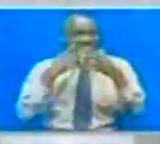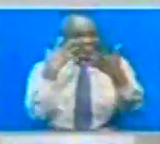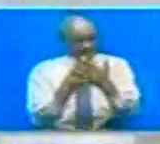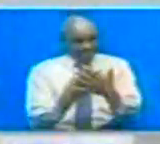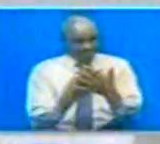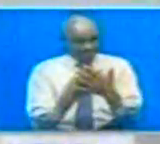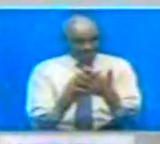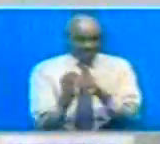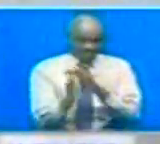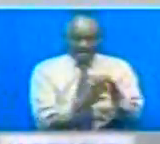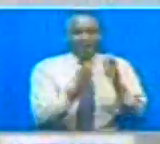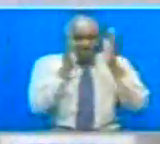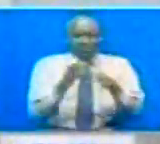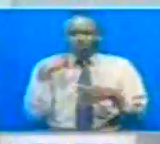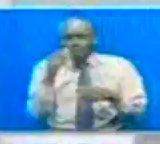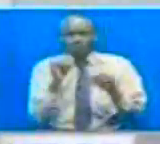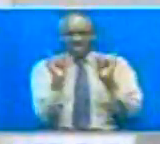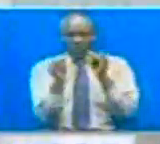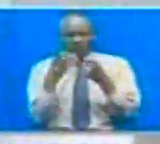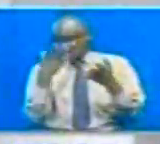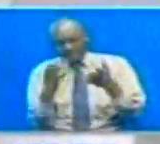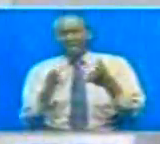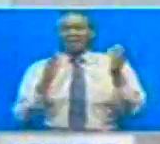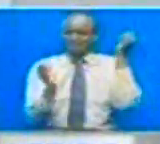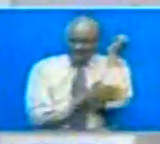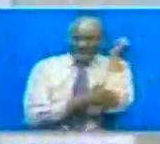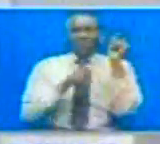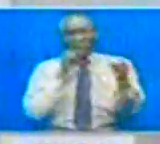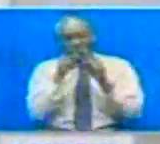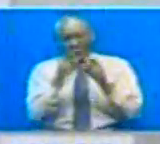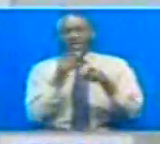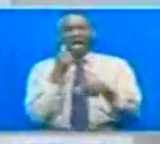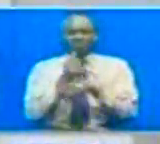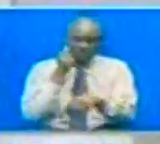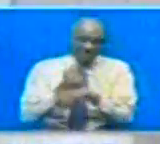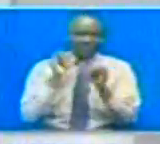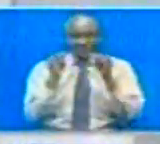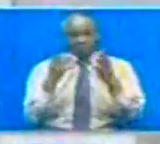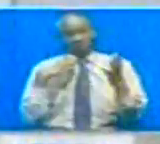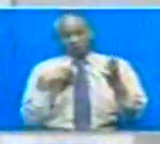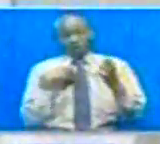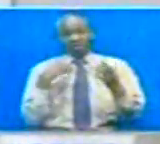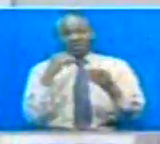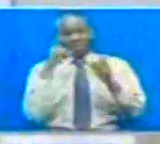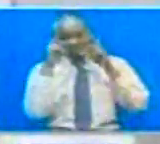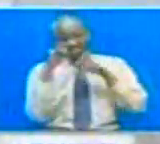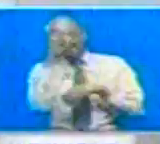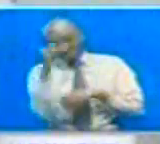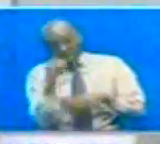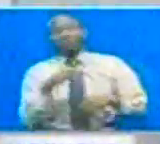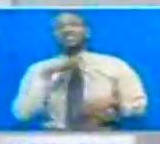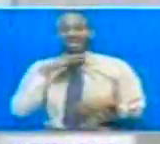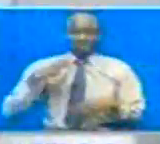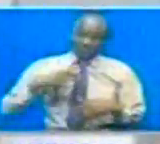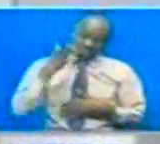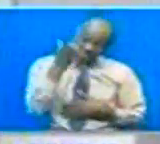person who publishes or broadcasts insulting, threatening, or inciting material, images of dead or injured persons likely